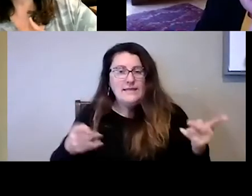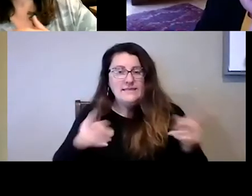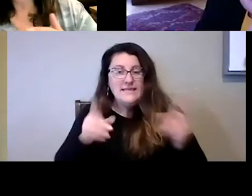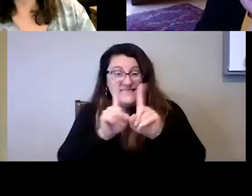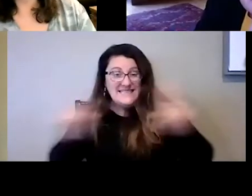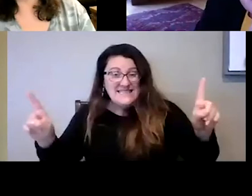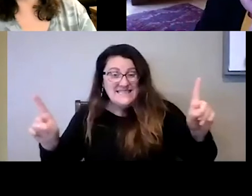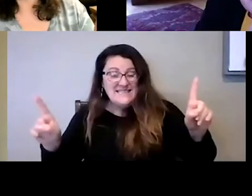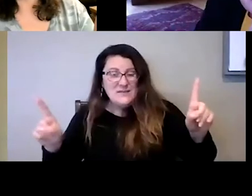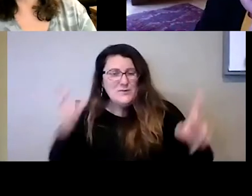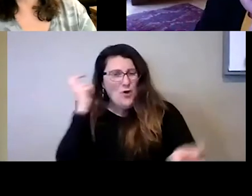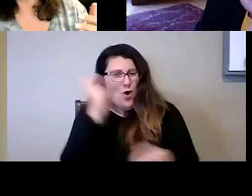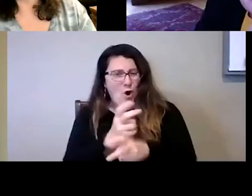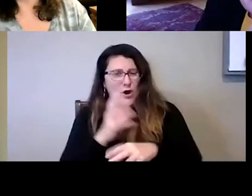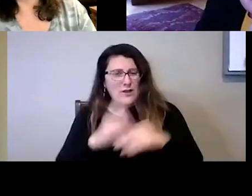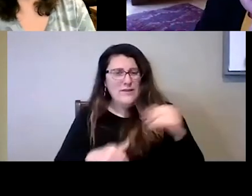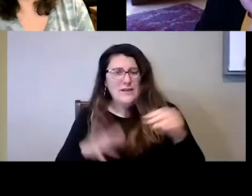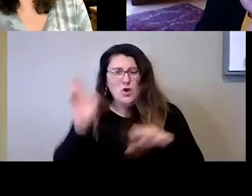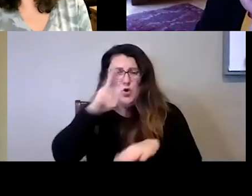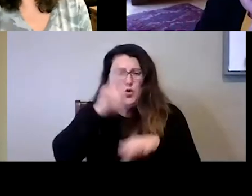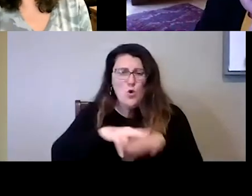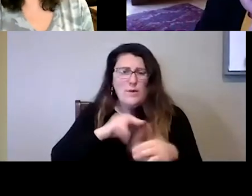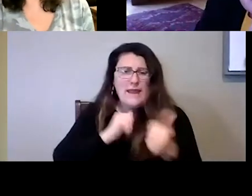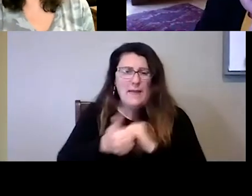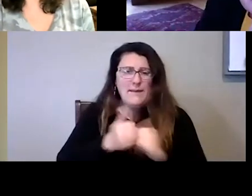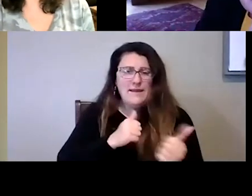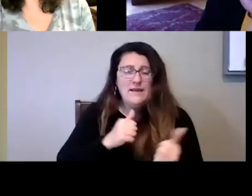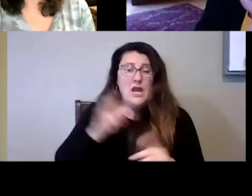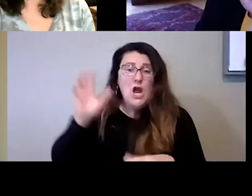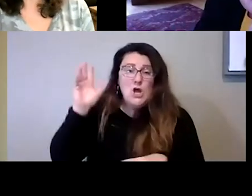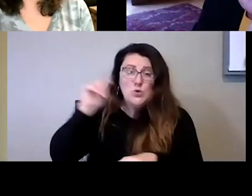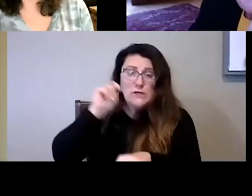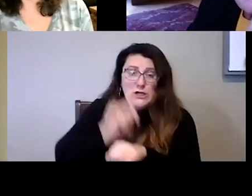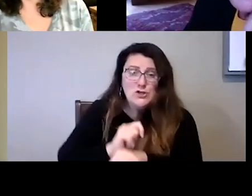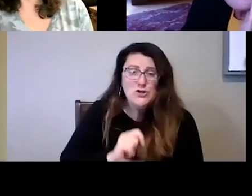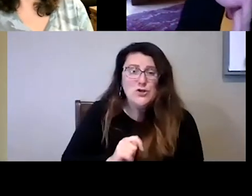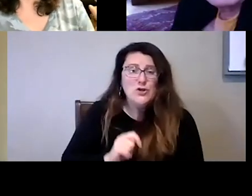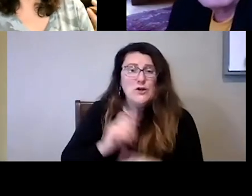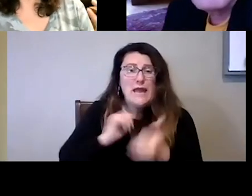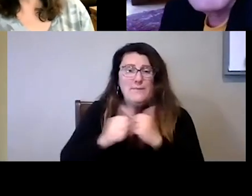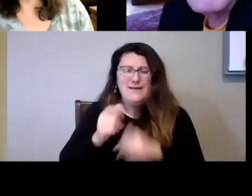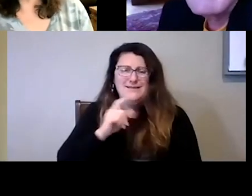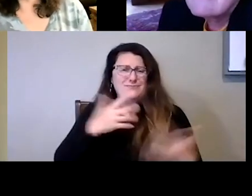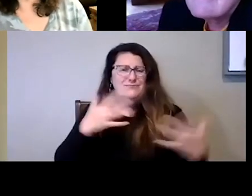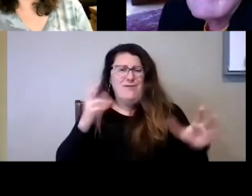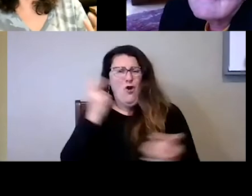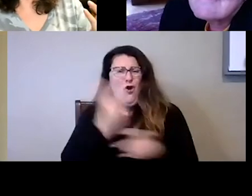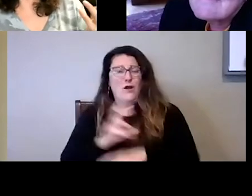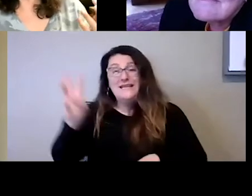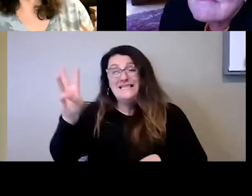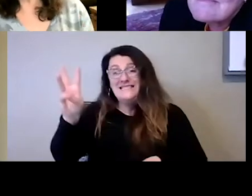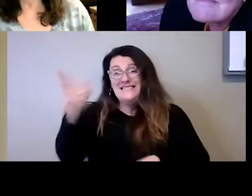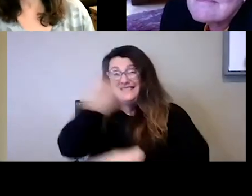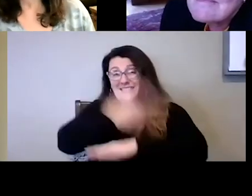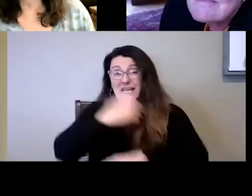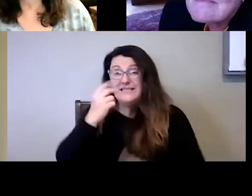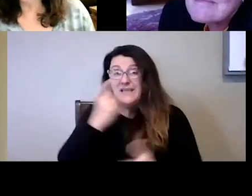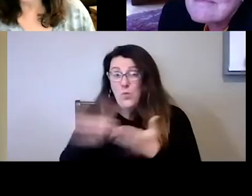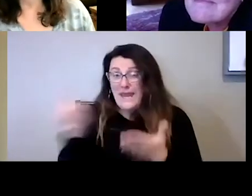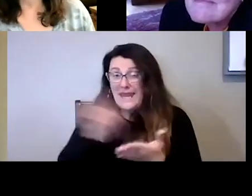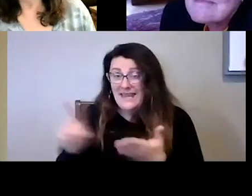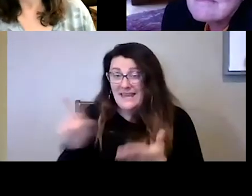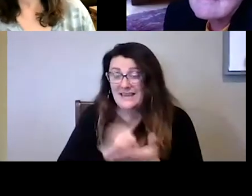It was even harder than a traditional campaign. A traditional campaign is already super hard, 6 days a week. They each had